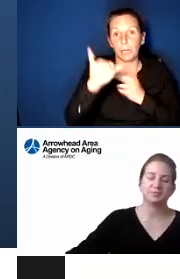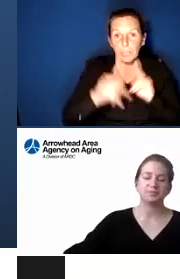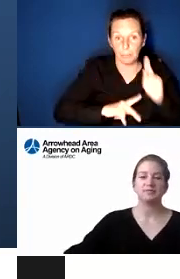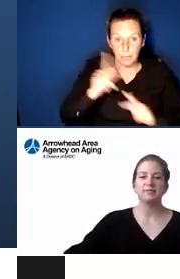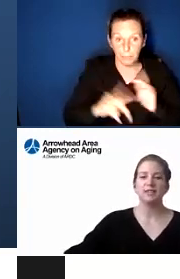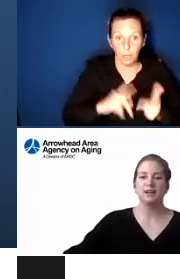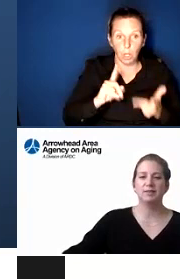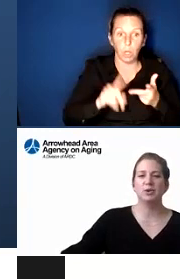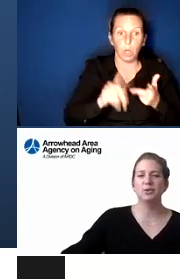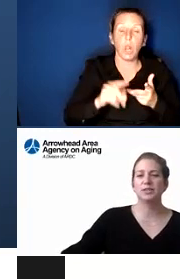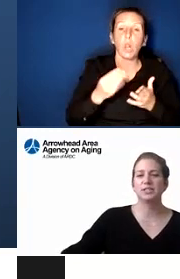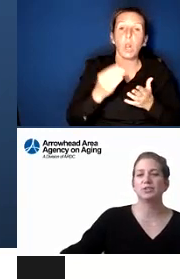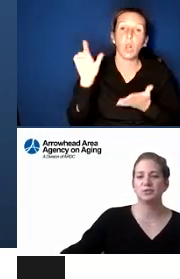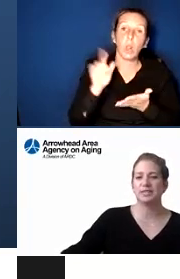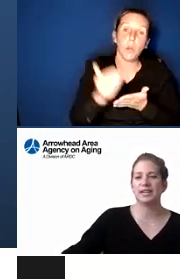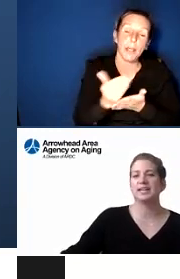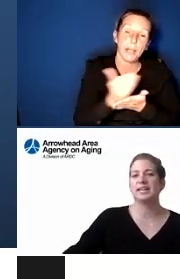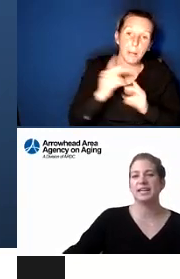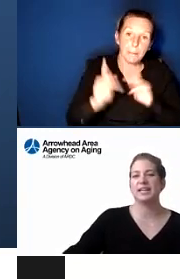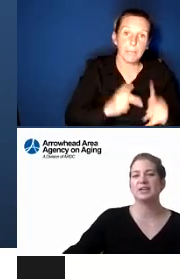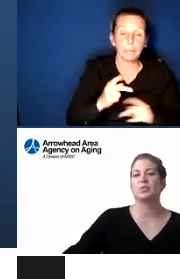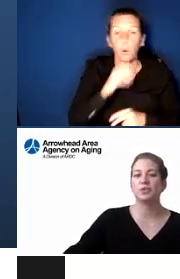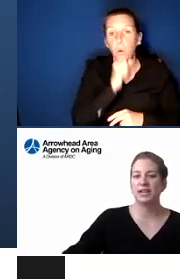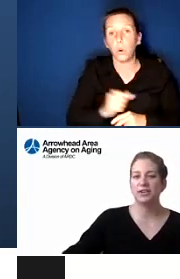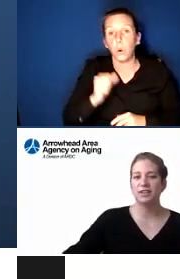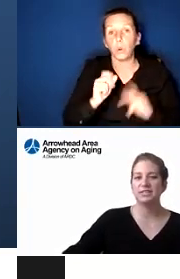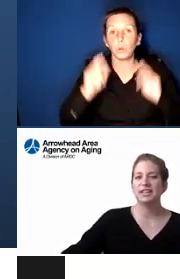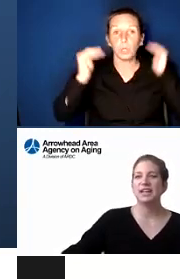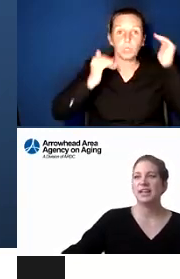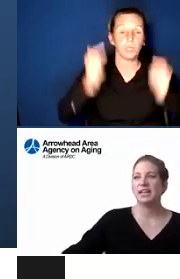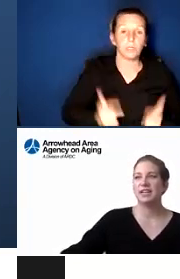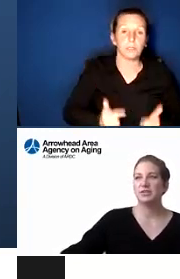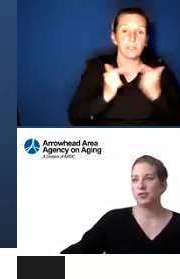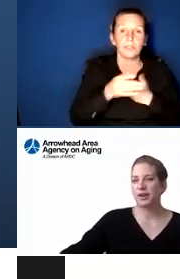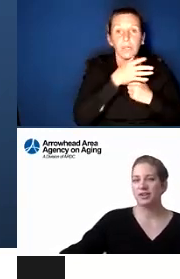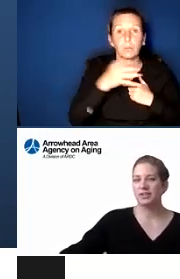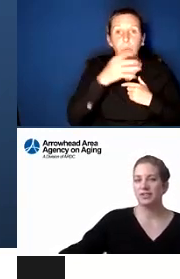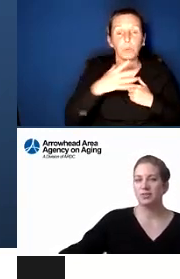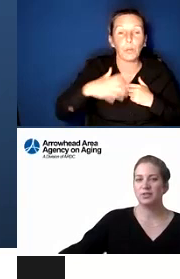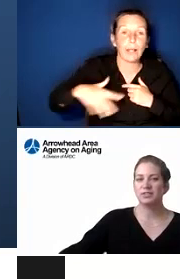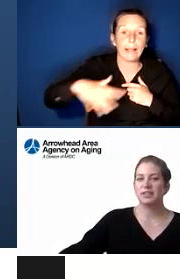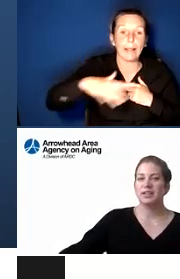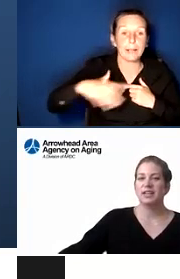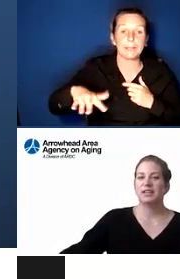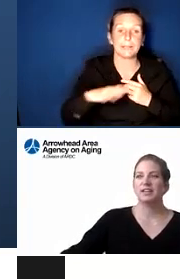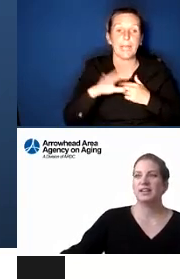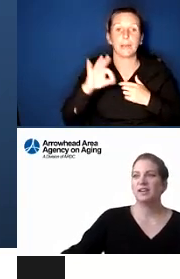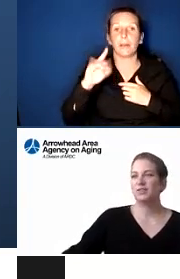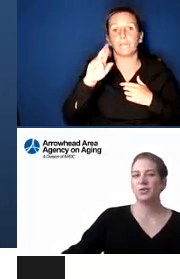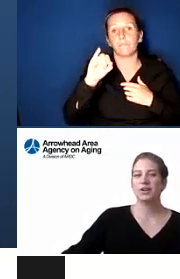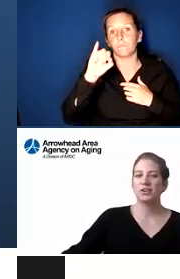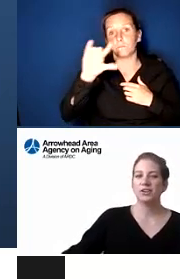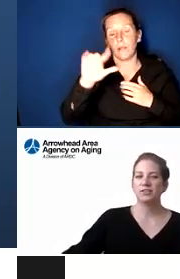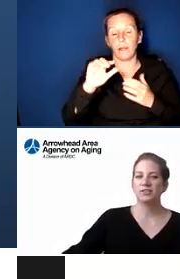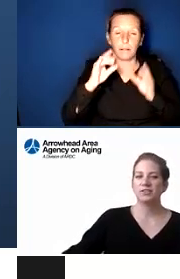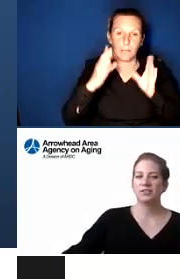individuals, older adults residing in rural areas, and frail individuals. And then